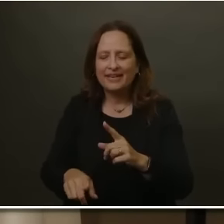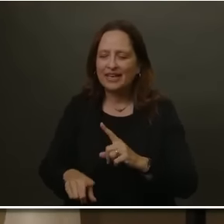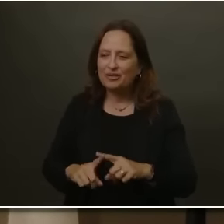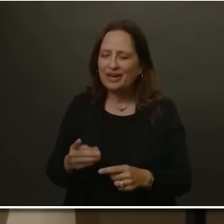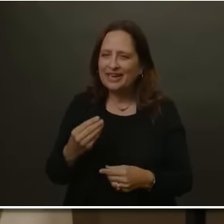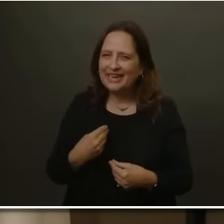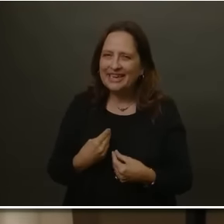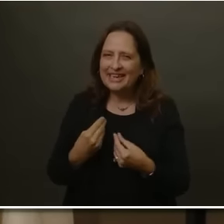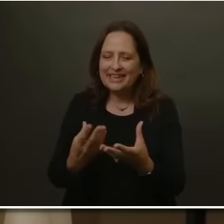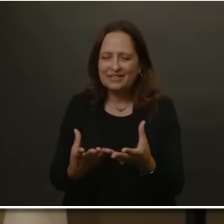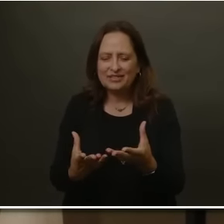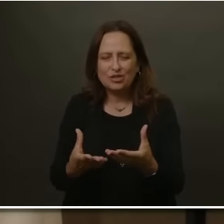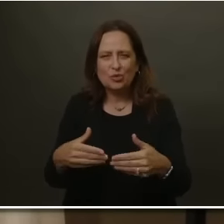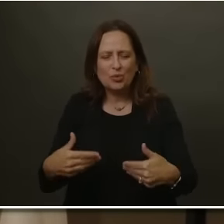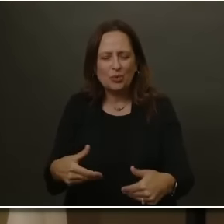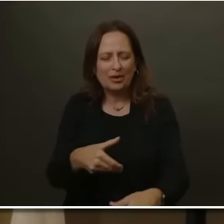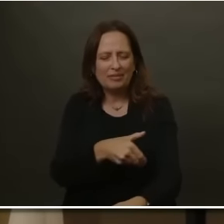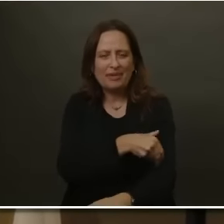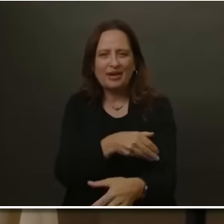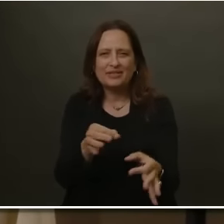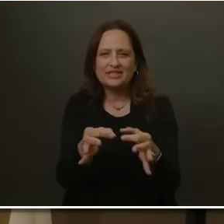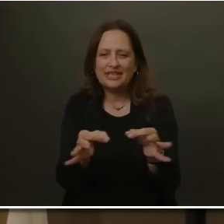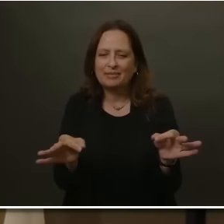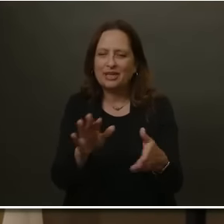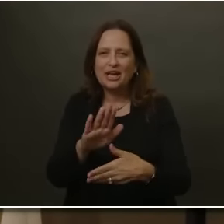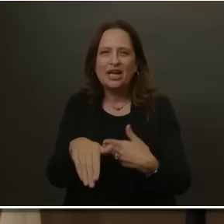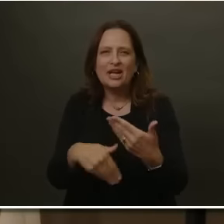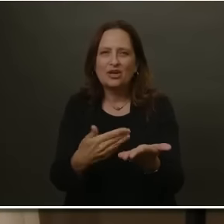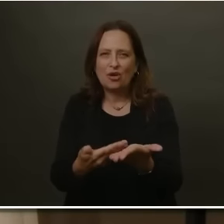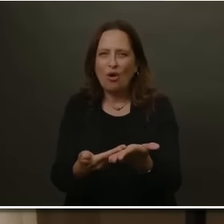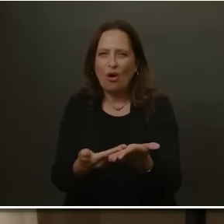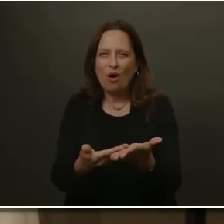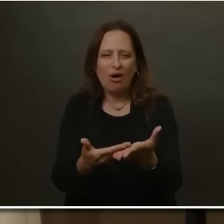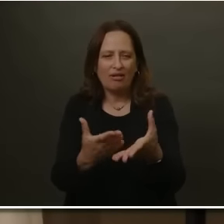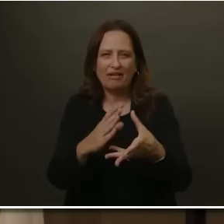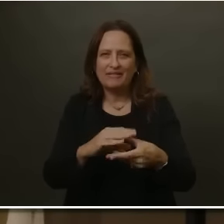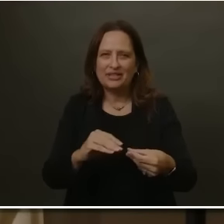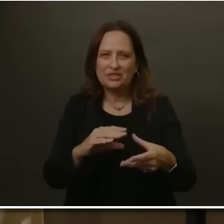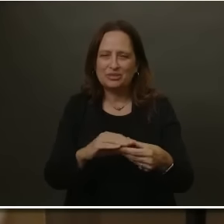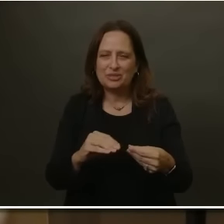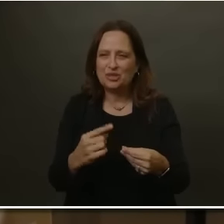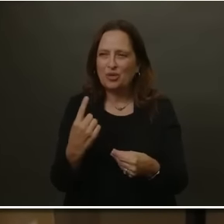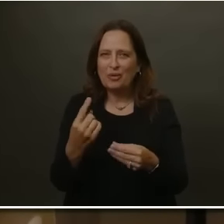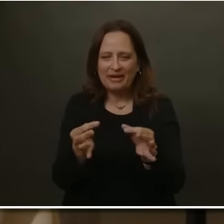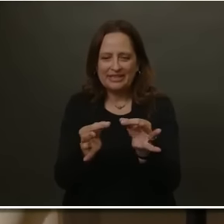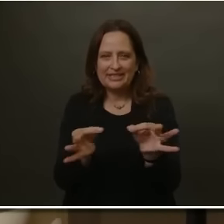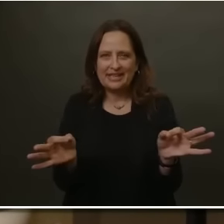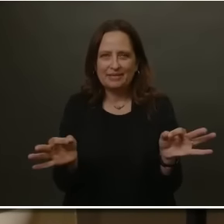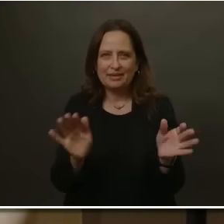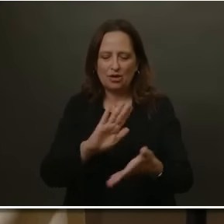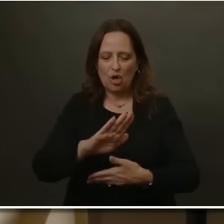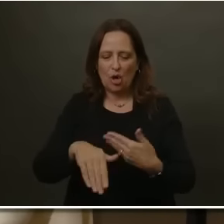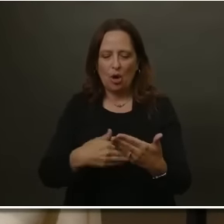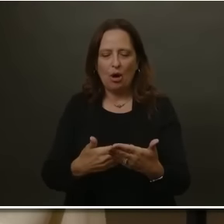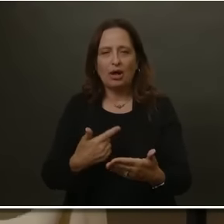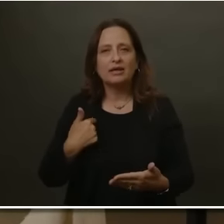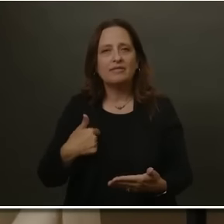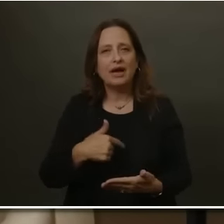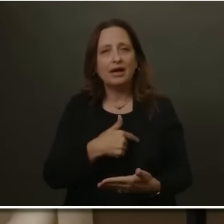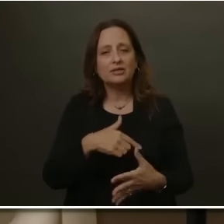of the most powerful statements in all of Scripture. One, that statement that we will, all of us, take to